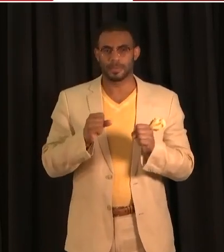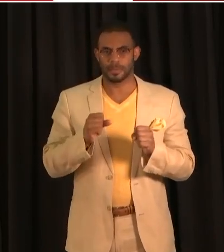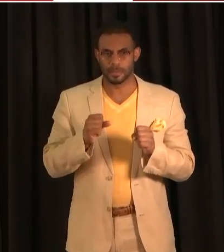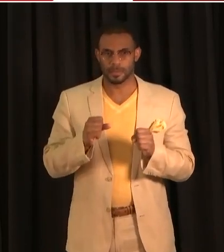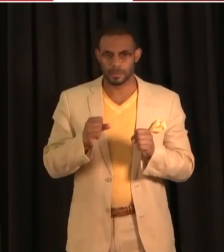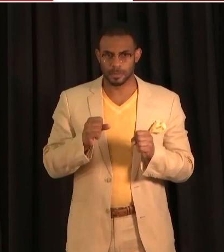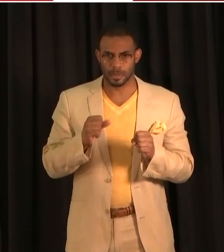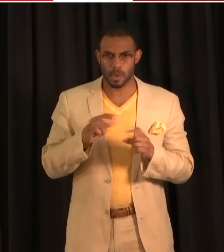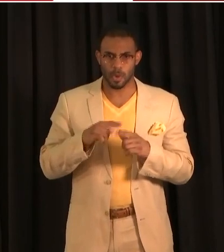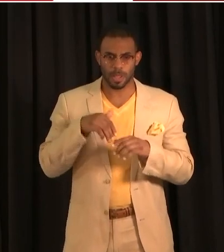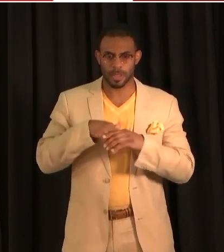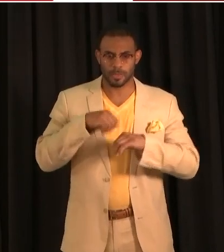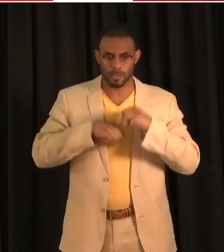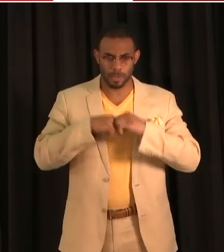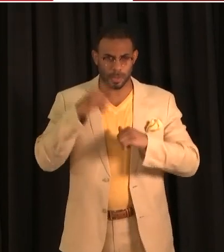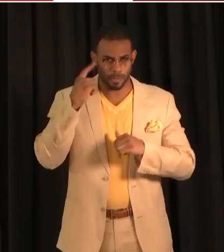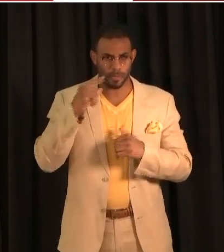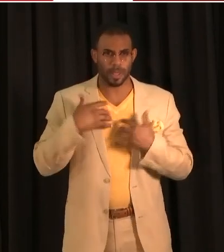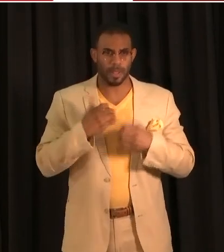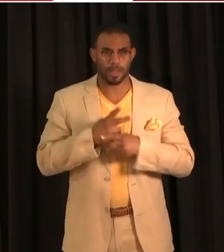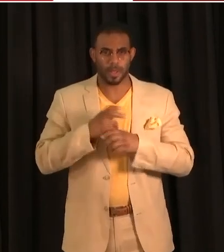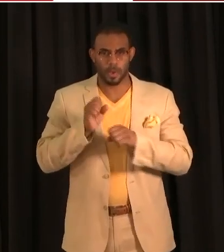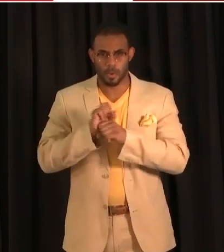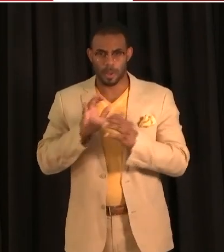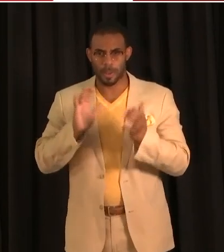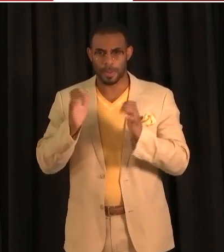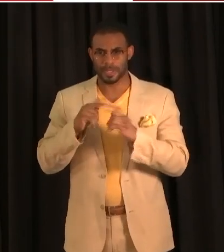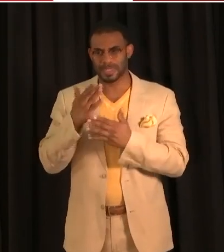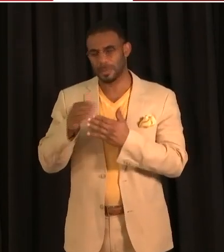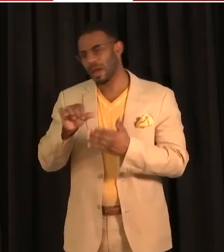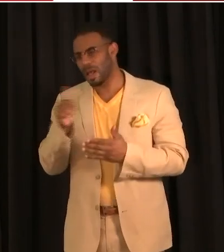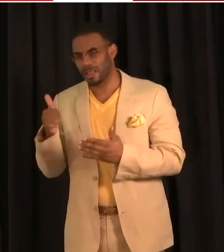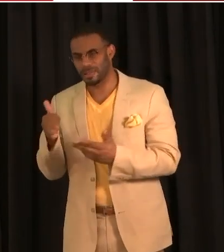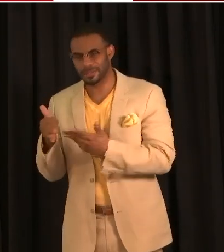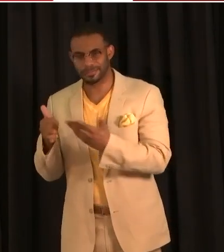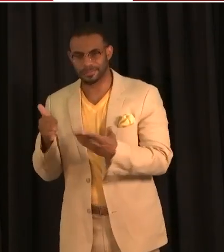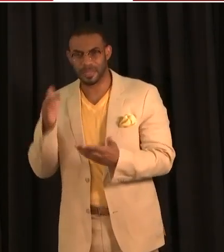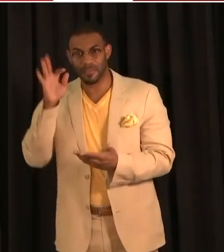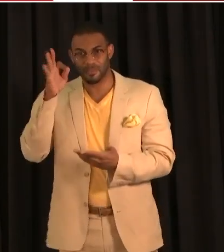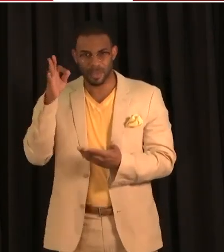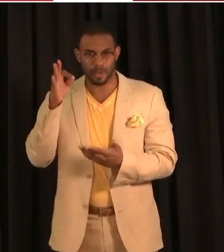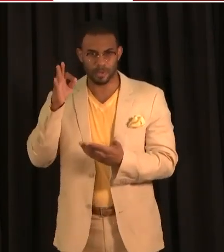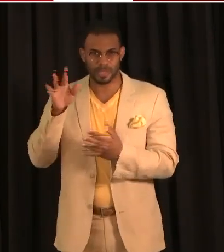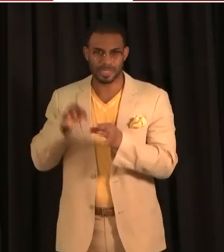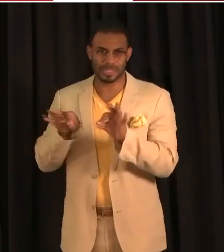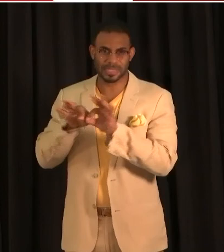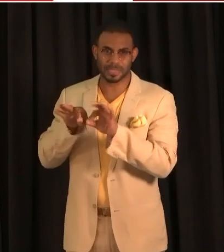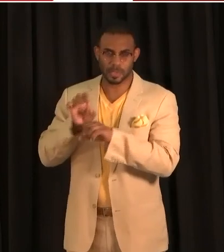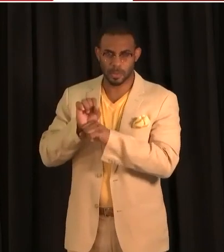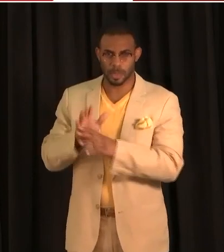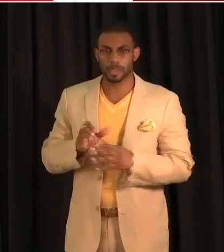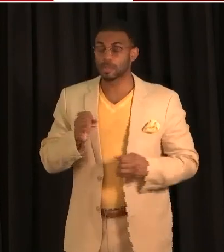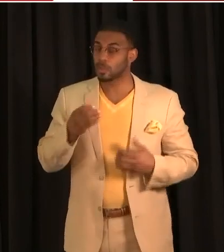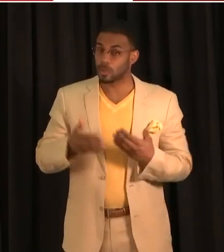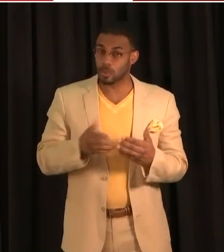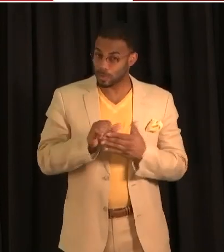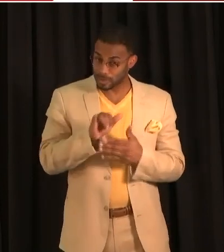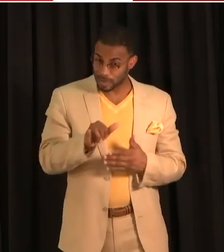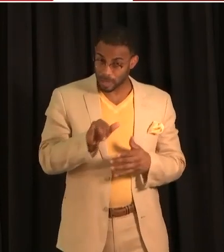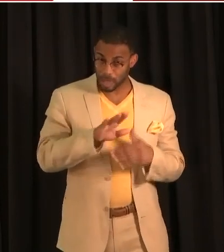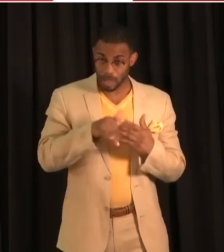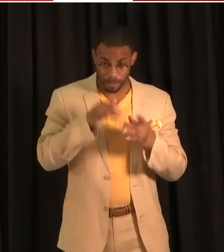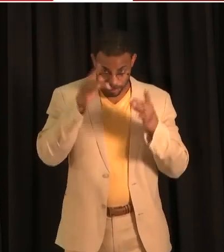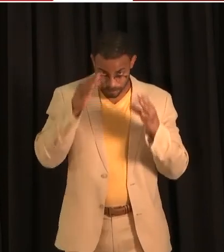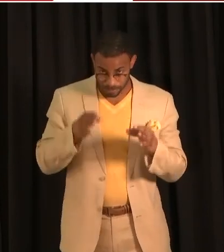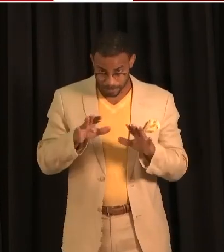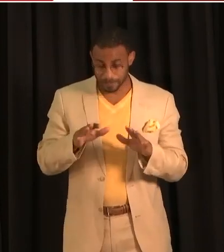safety or very critical infrastructure workers as well versus compared to some other federal essential workers. So